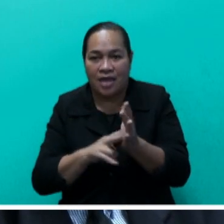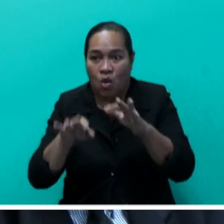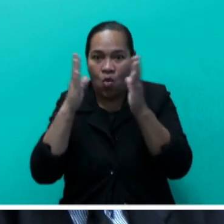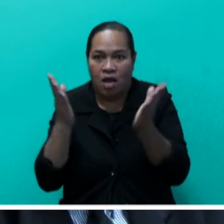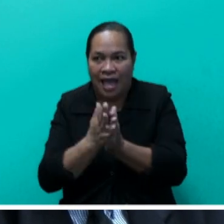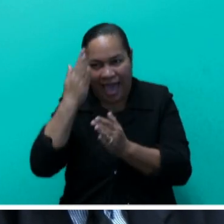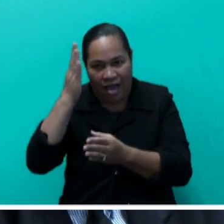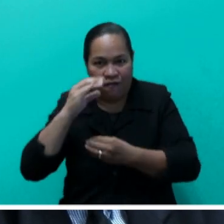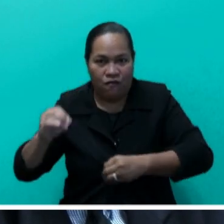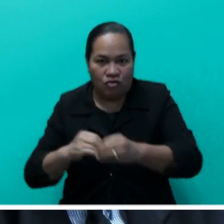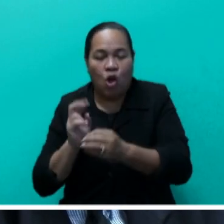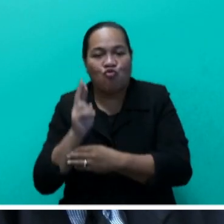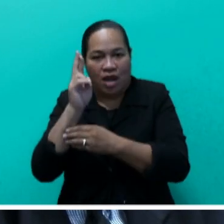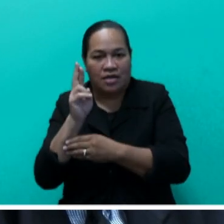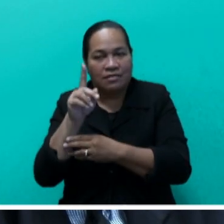Fiji at